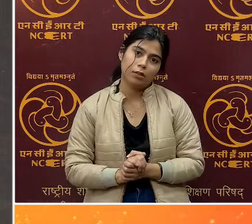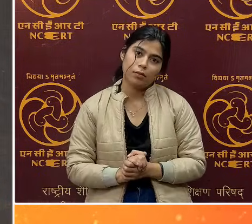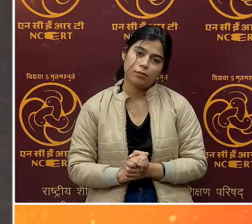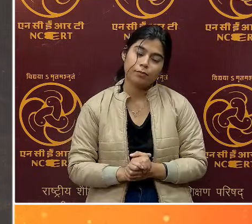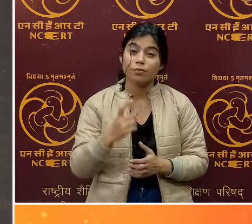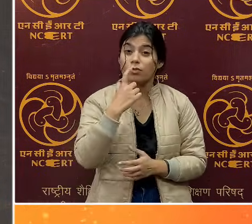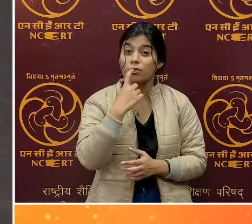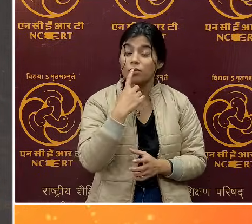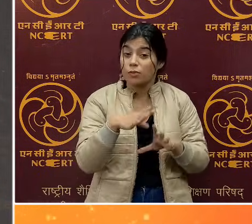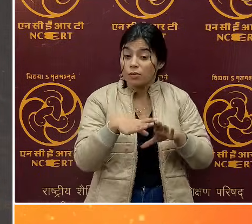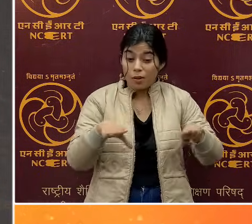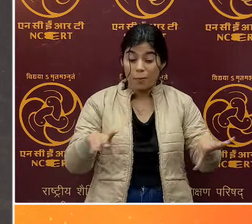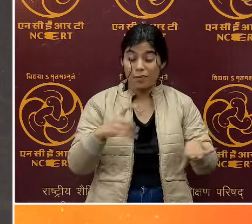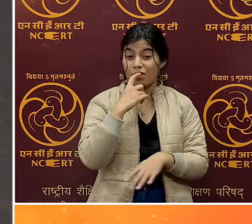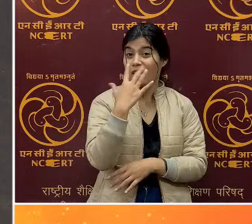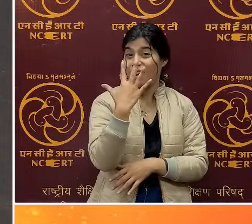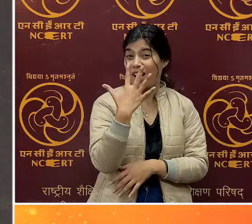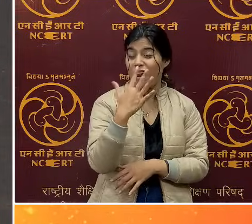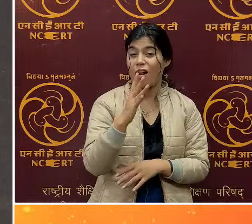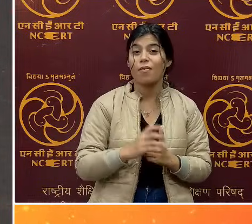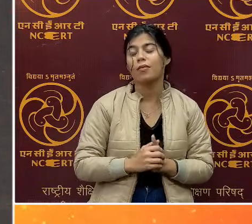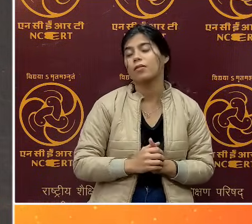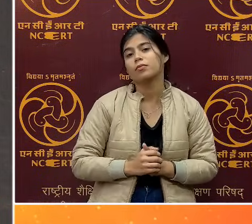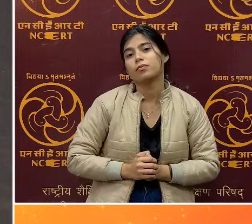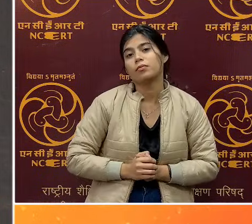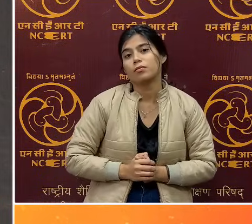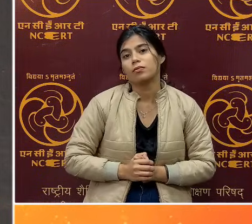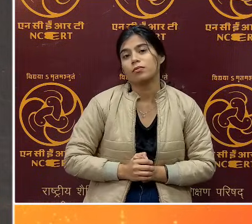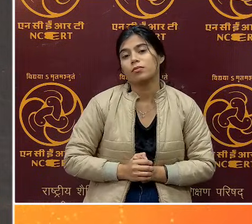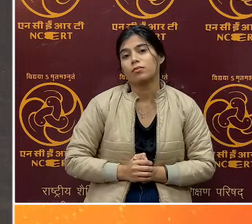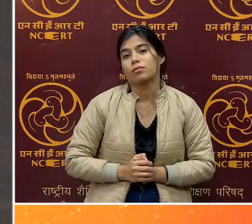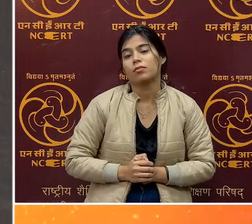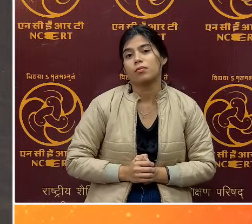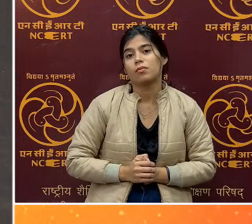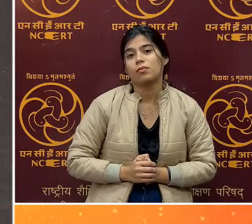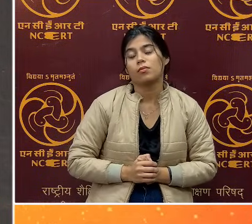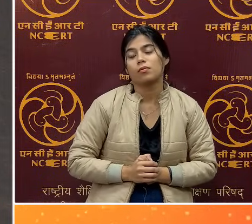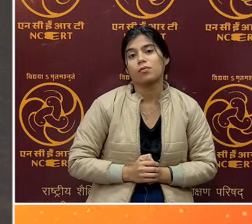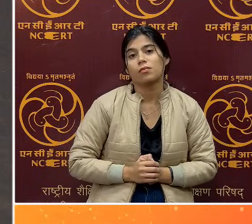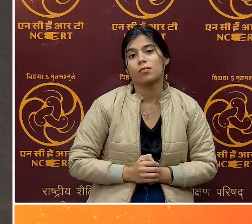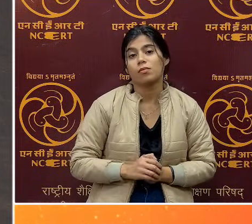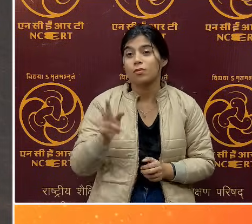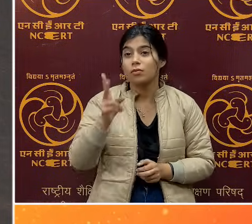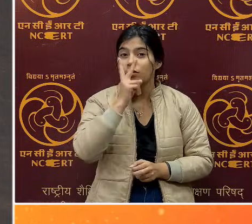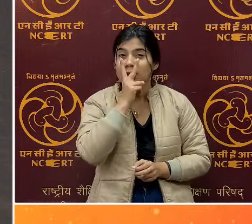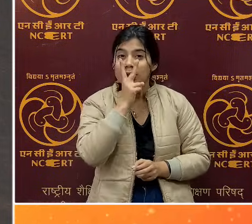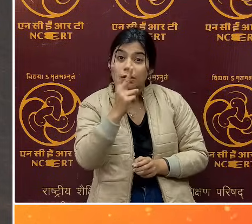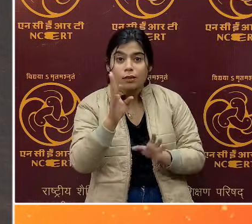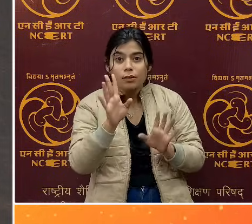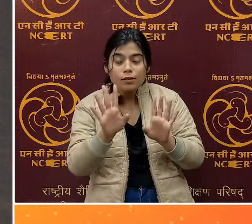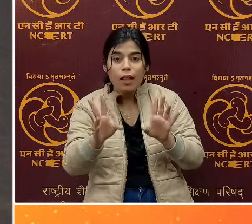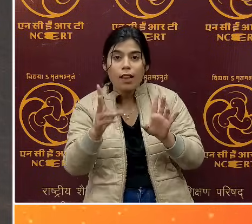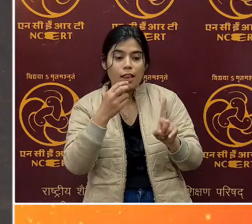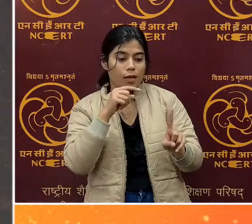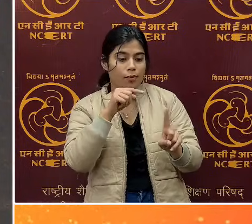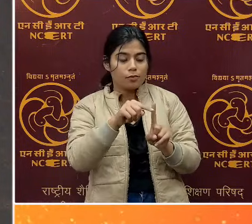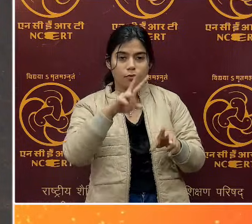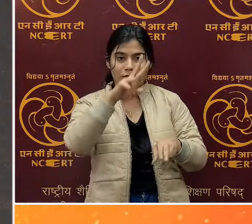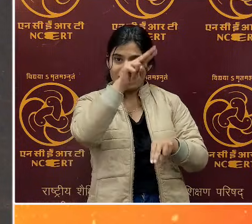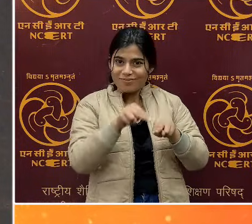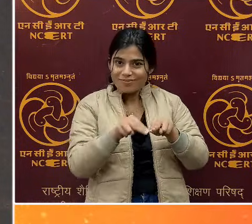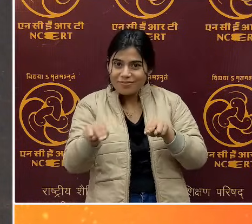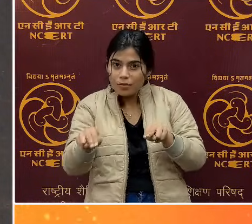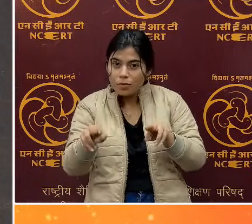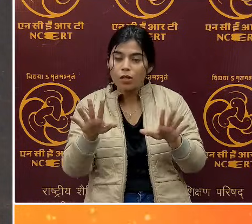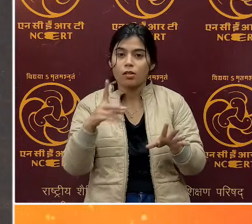plane mirror. Okay. So if you can even see my reflection coming in this mirror. Yes, right. Yes. Now we'll talk about